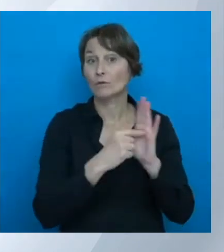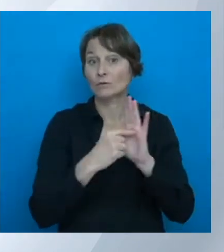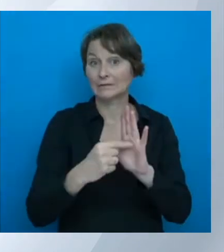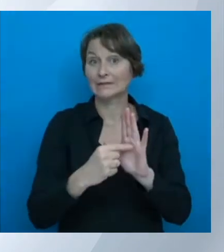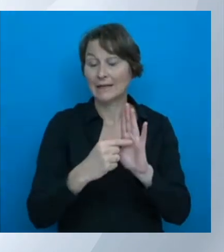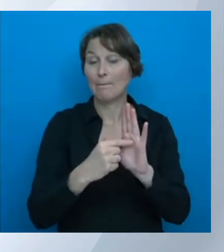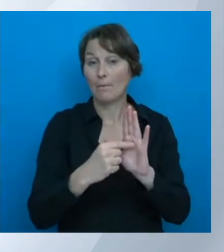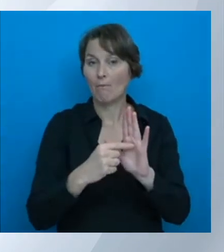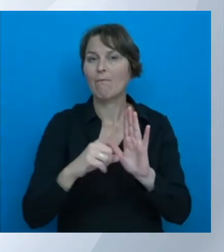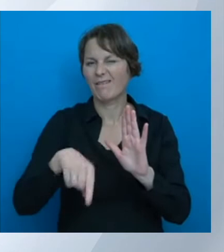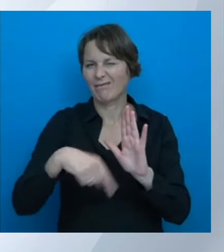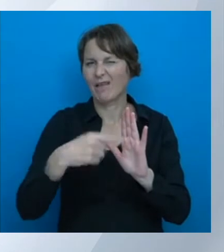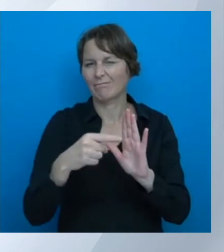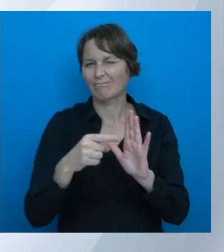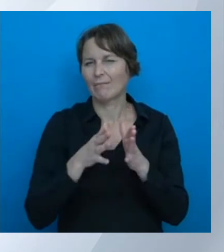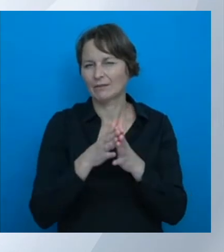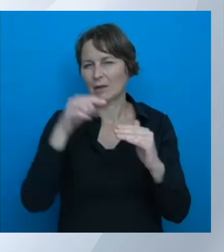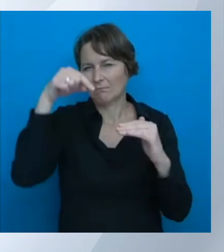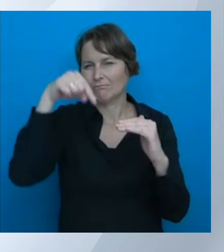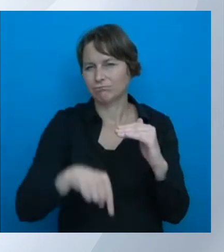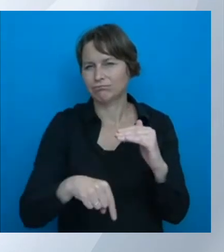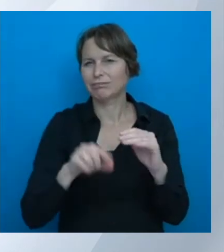sample.